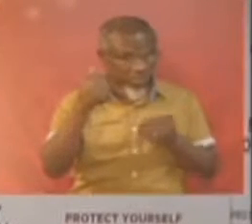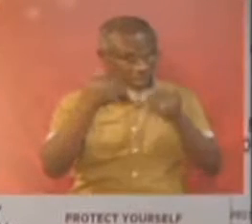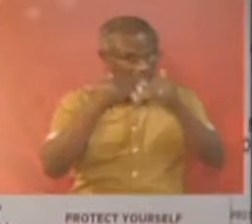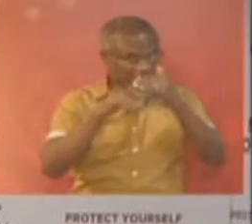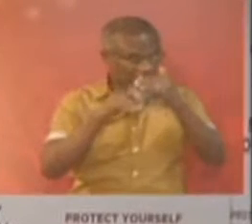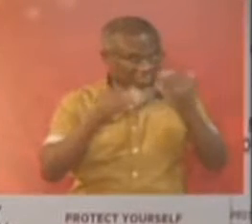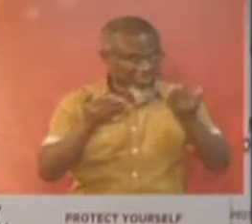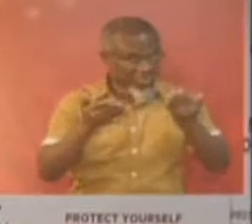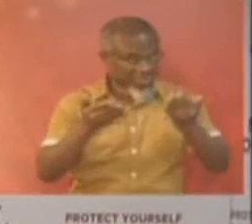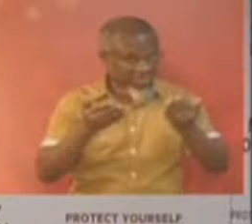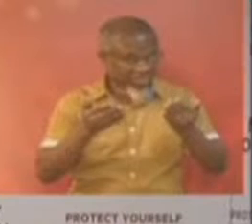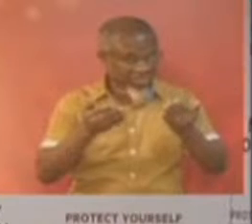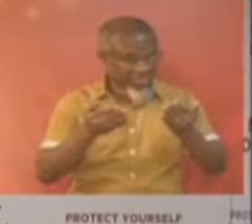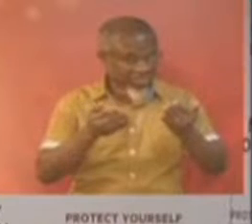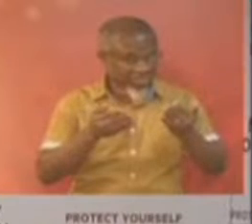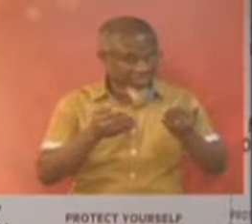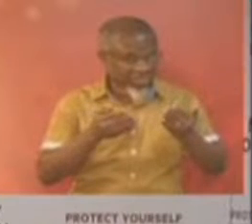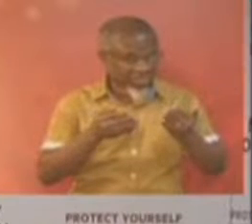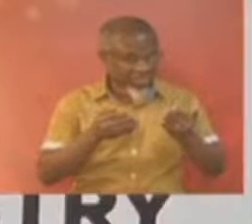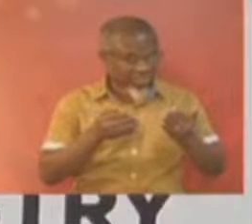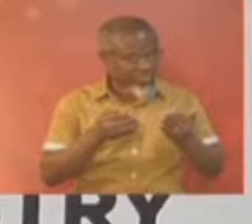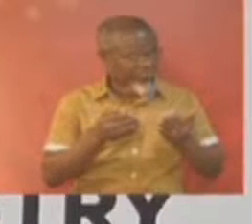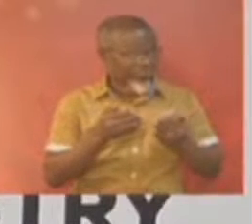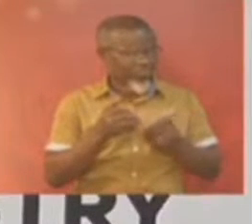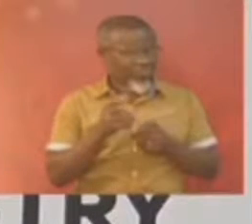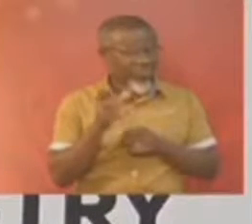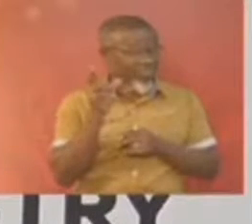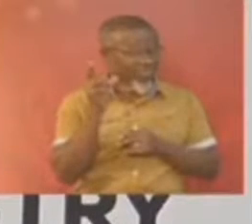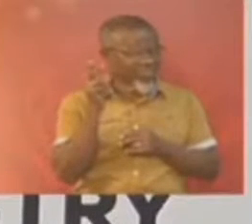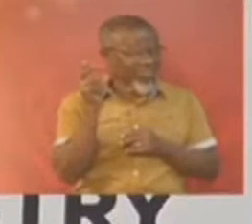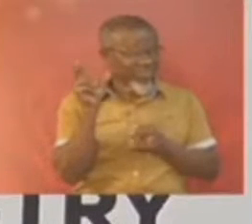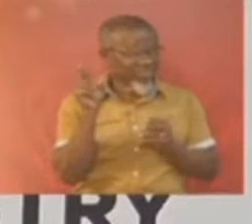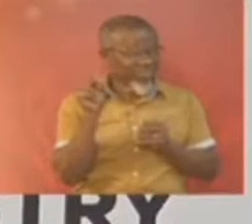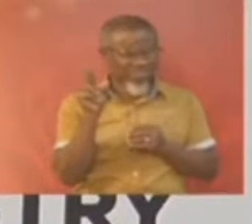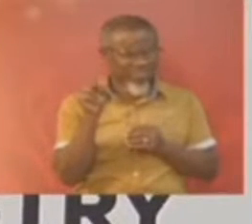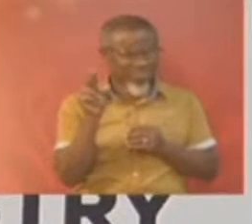No, no. There's no shortage of pain medication at this point.